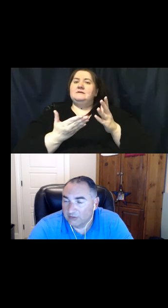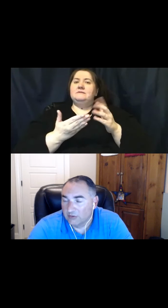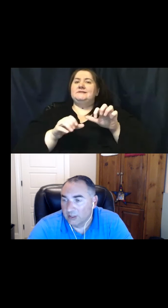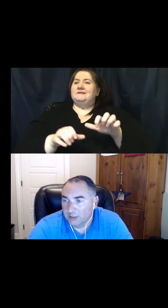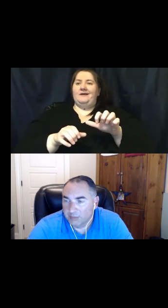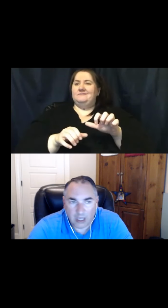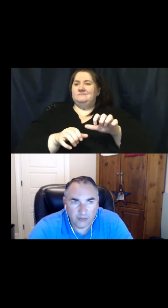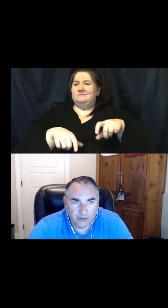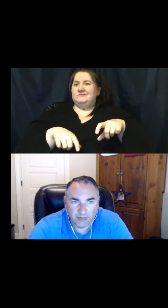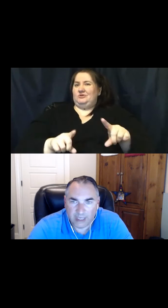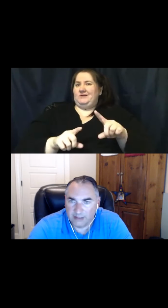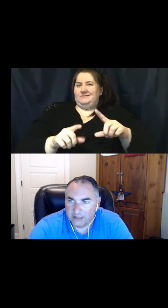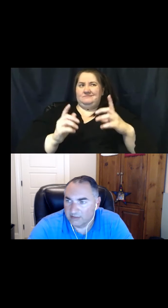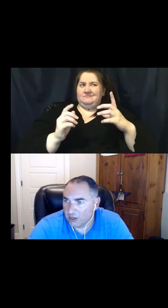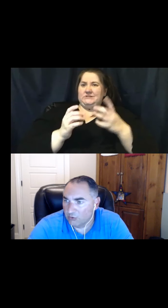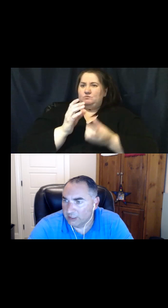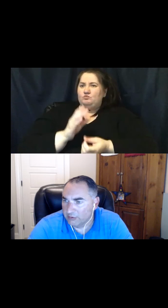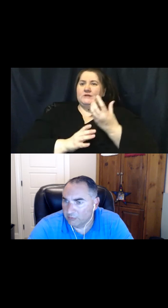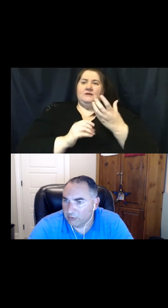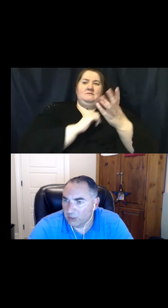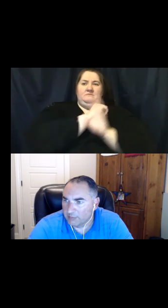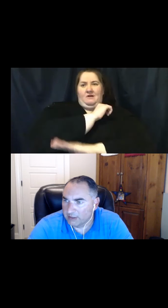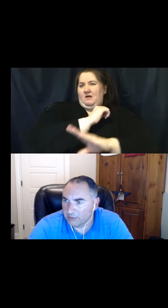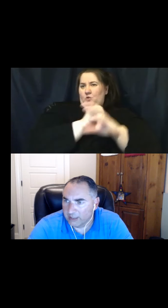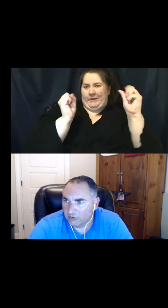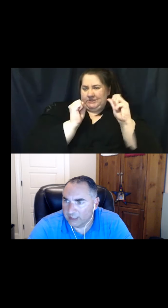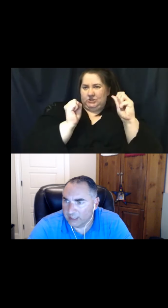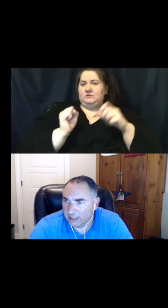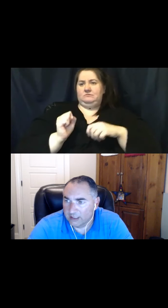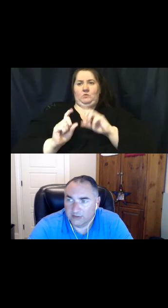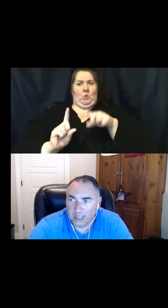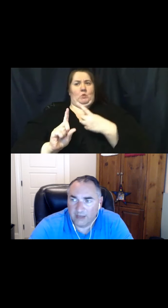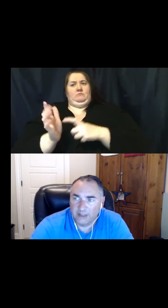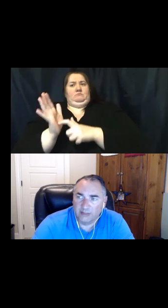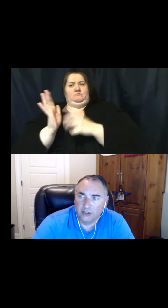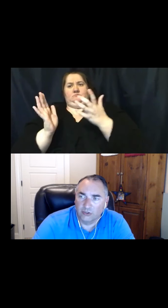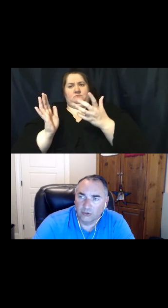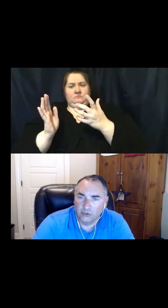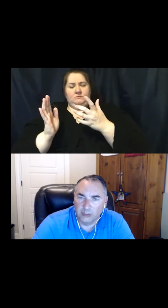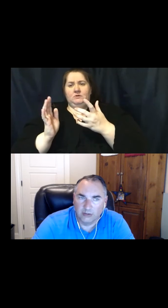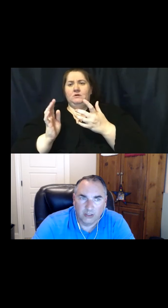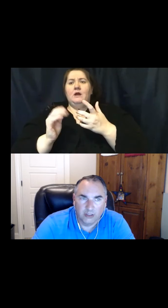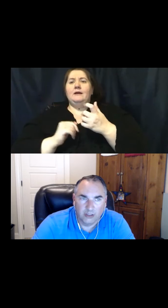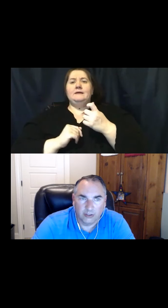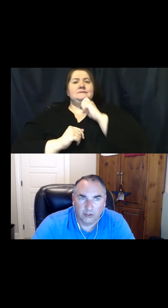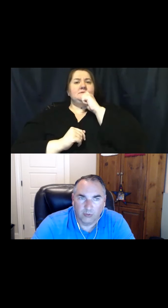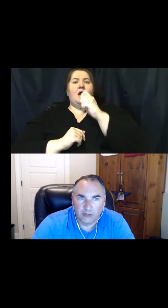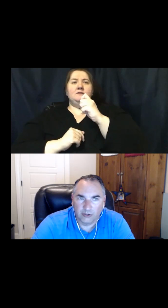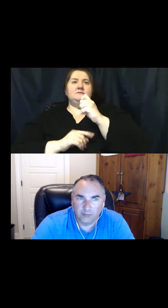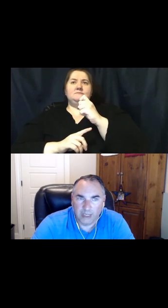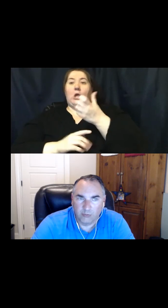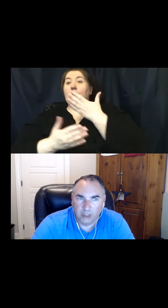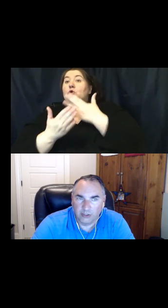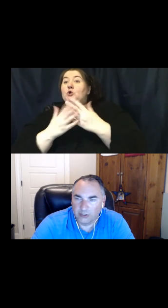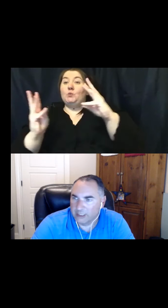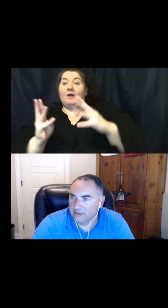summer months. But other than that, that's the only requirement that we have. So it doesn't have anything to do with good weather